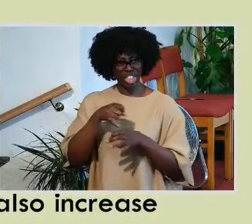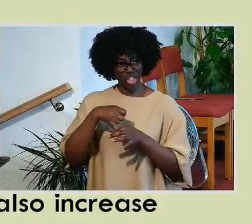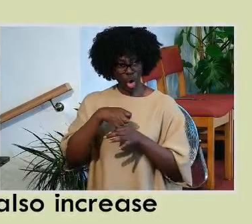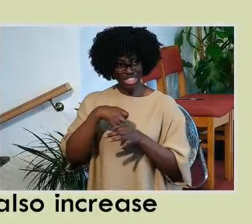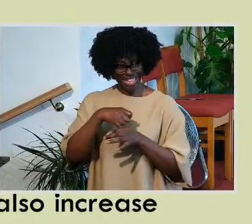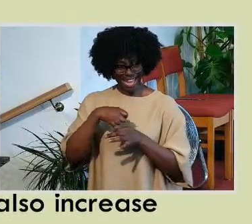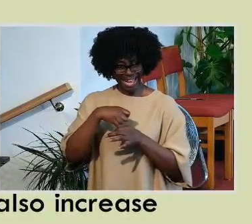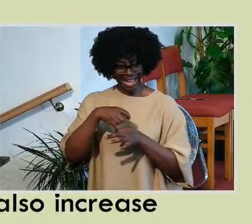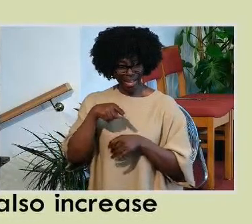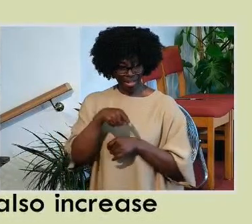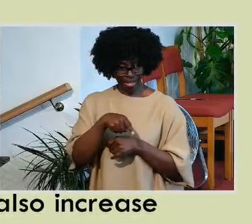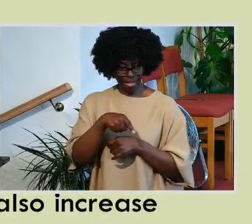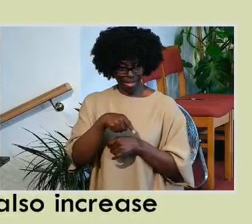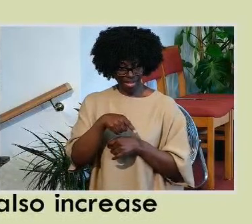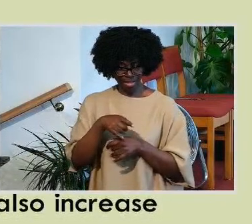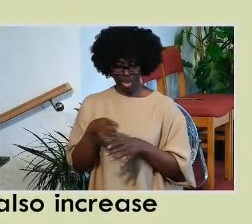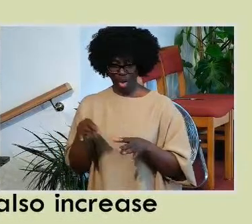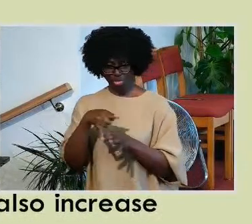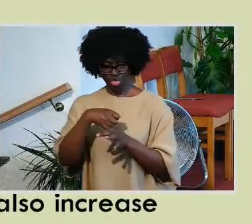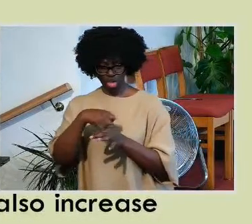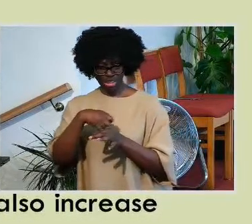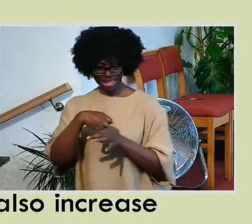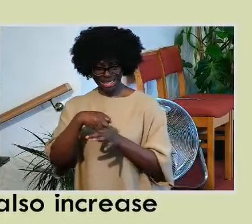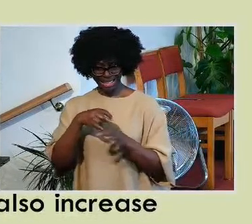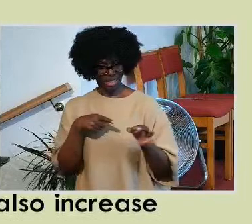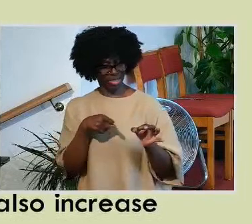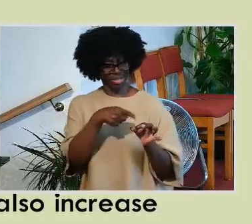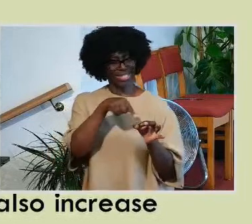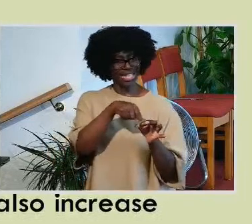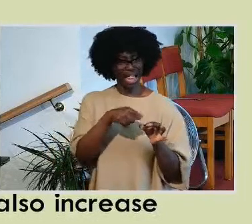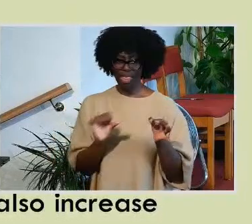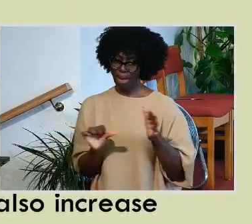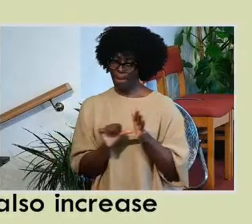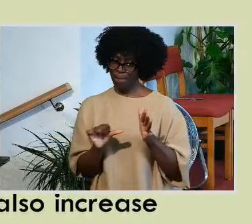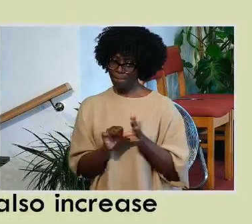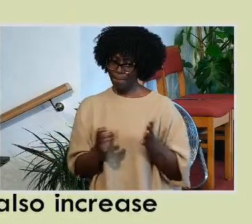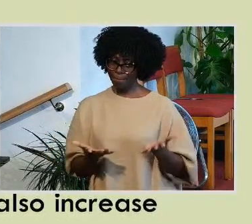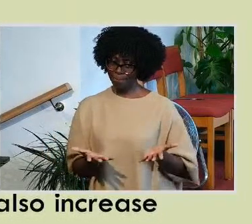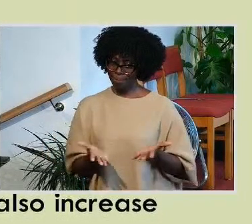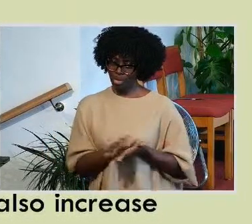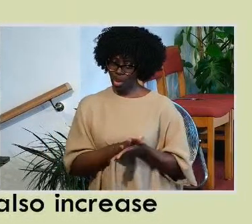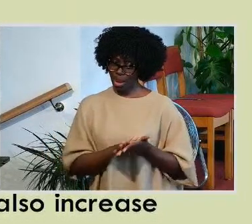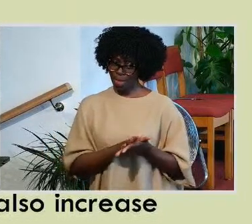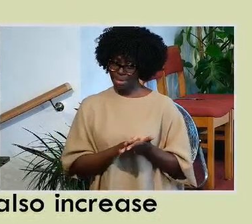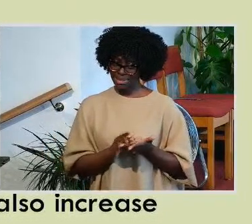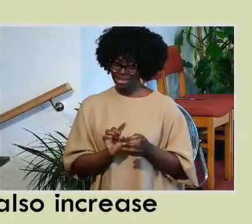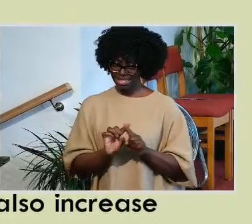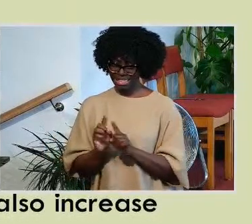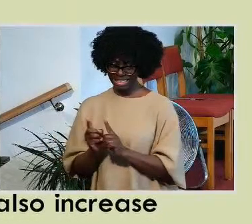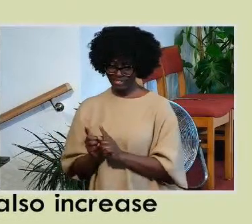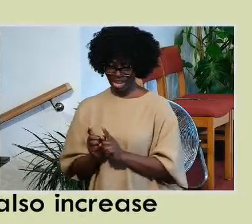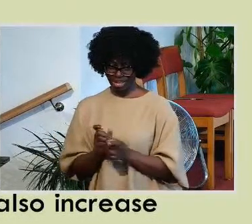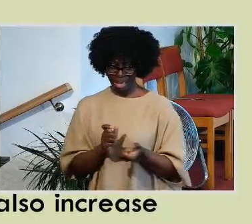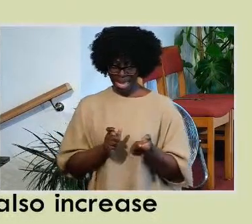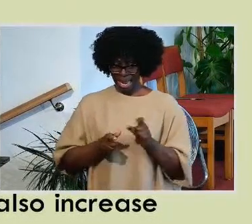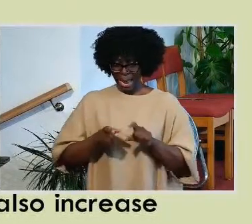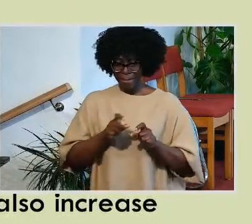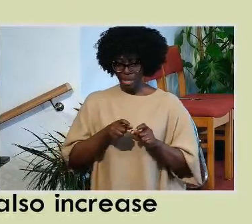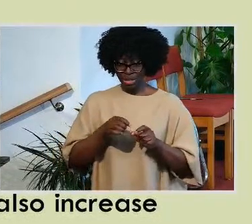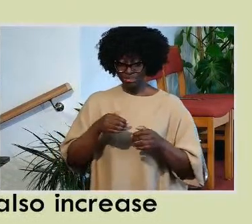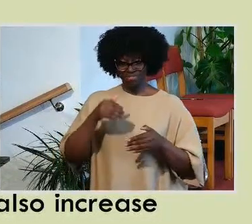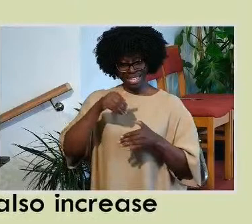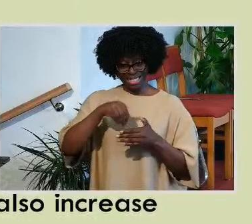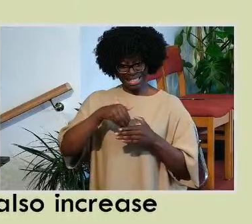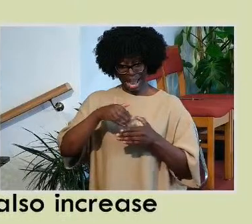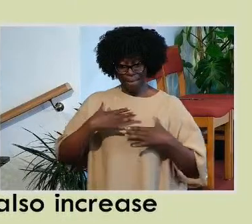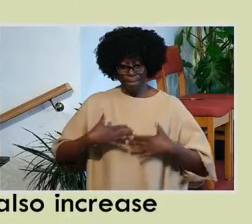cells. So an antioxidant kind of neutralizes that toxicity. So there's certain chemicals that are in plants that help to reduce